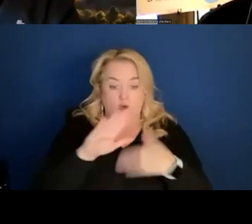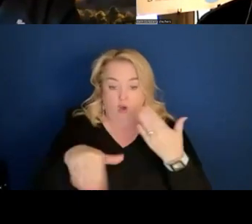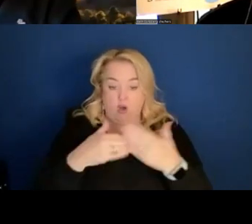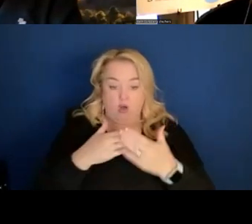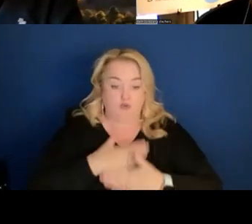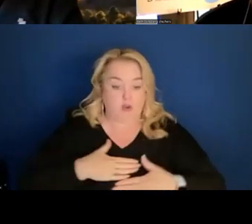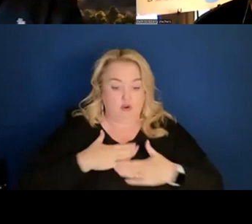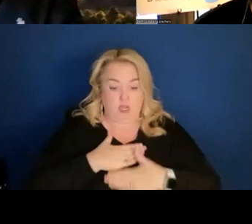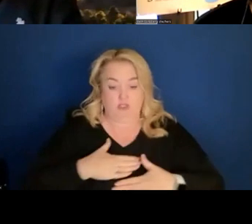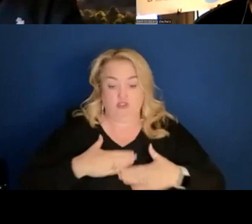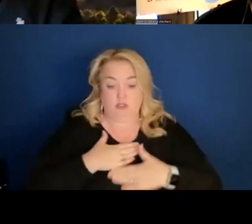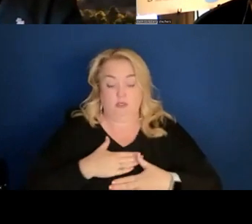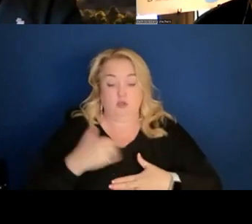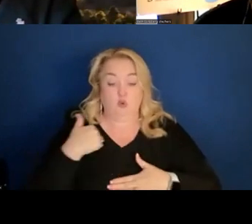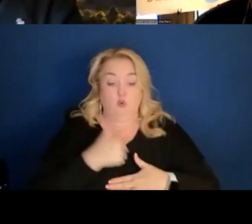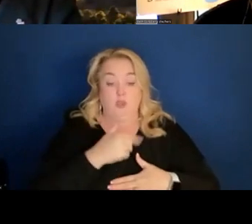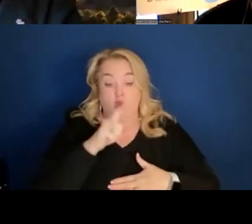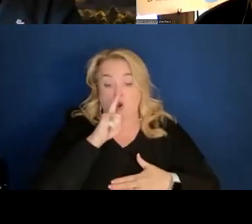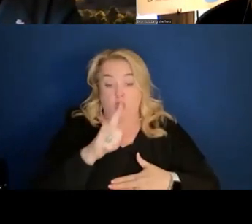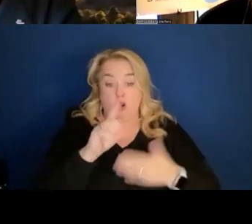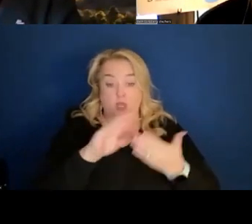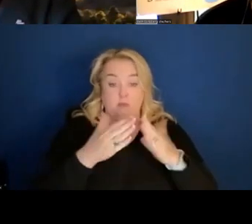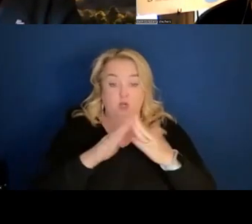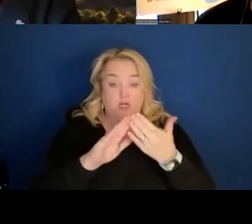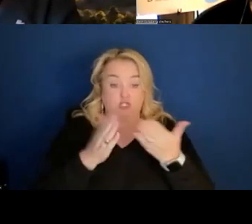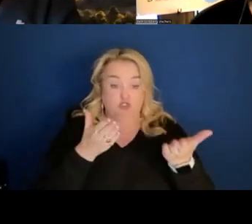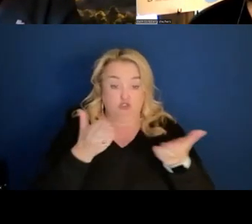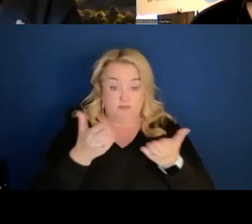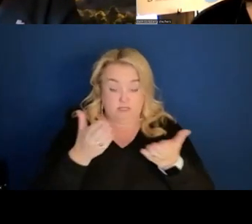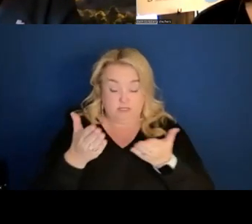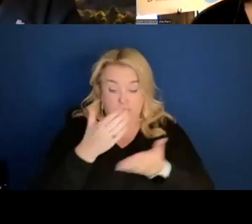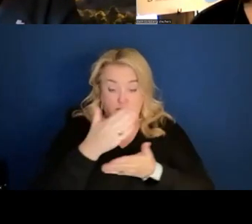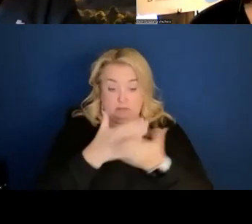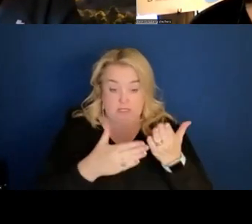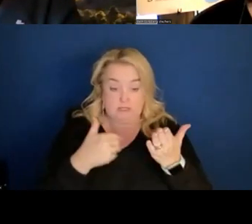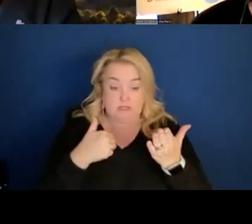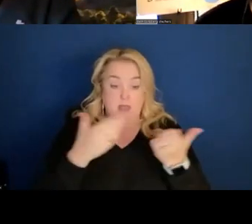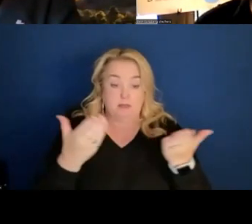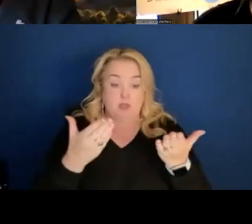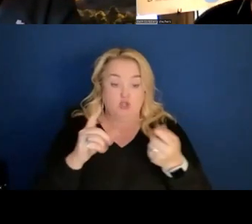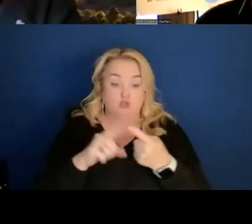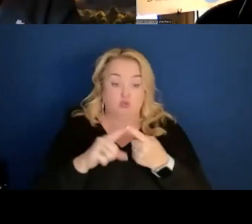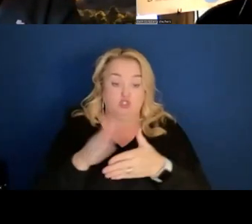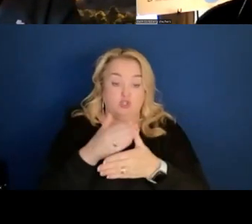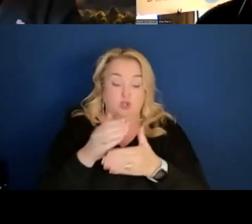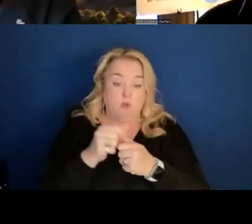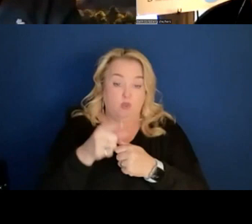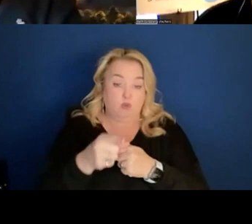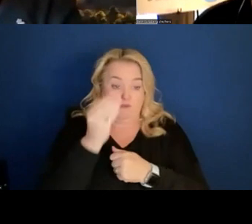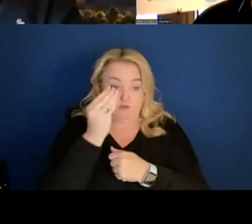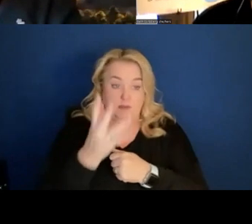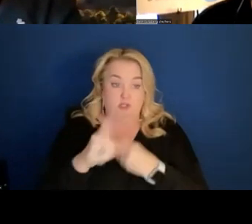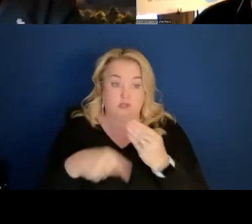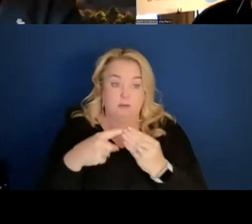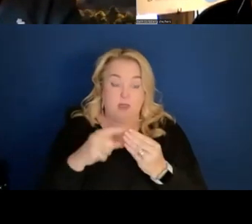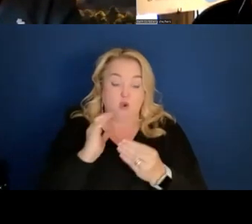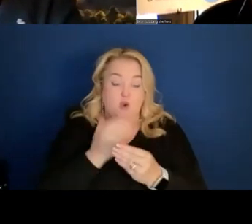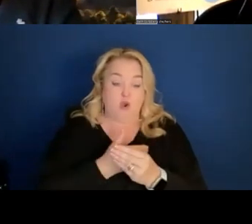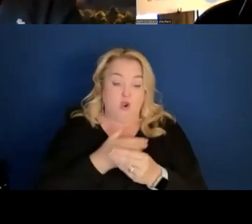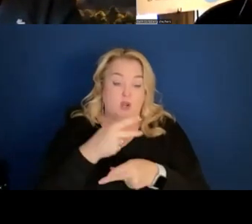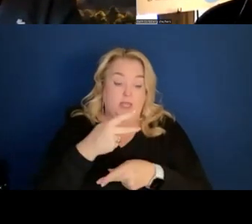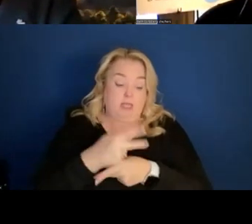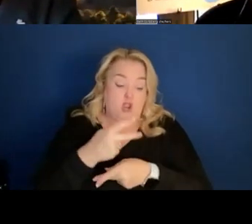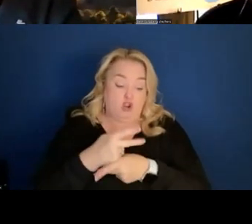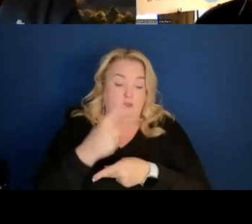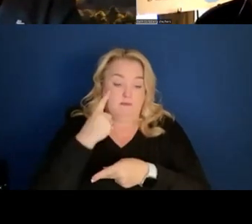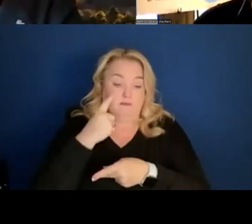recreation. Now, we are the community services piece, and so I'm here to share with you, again, information about our Caring for the